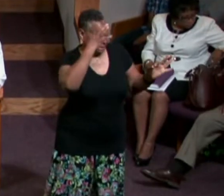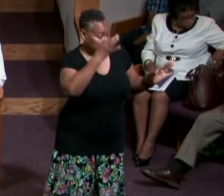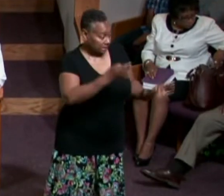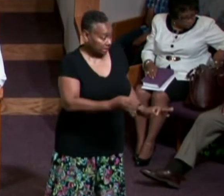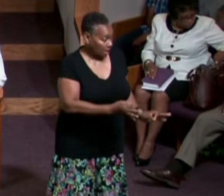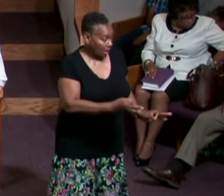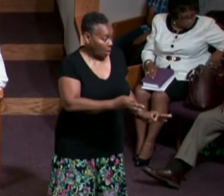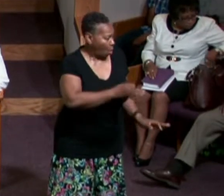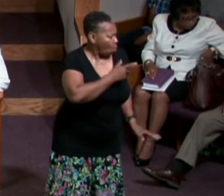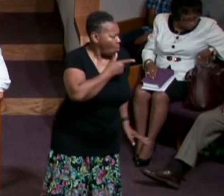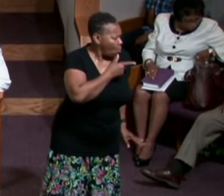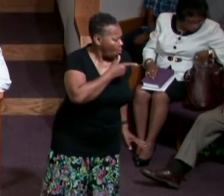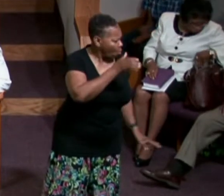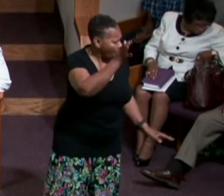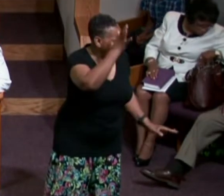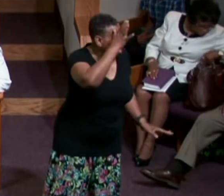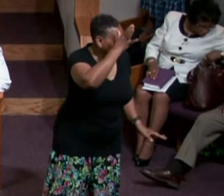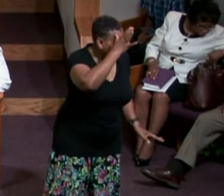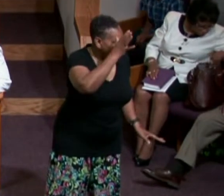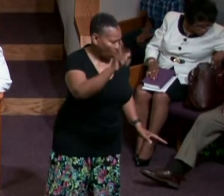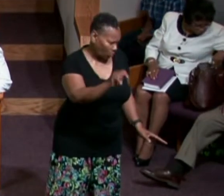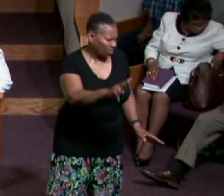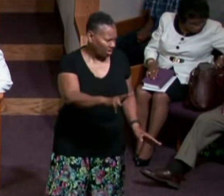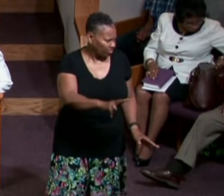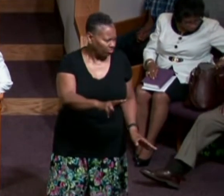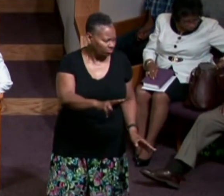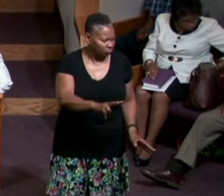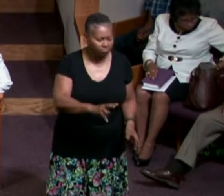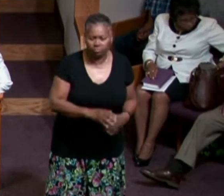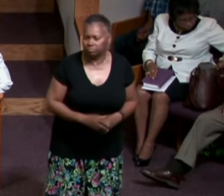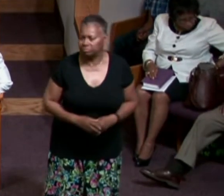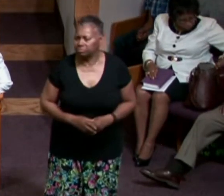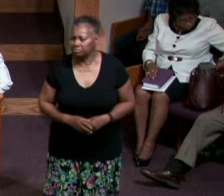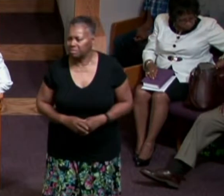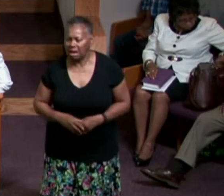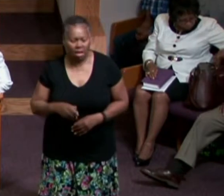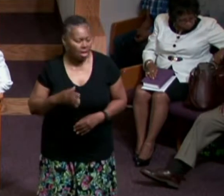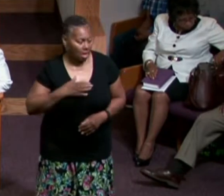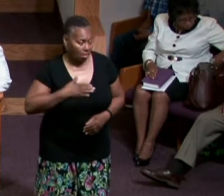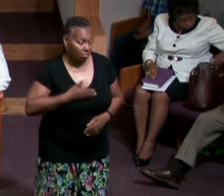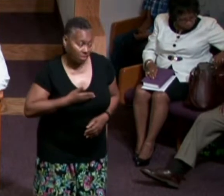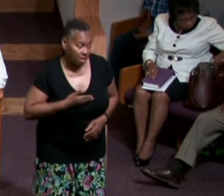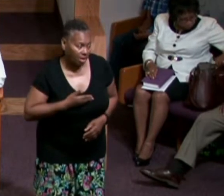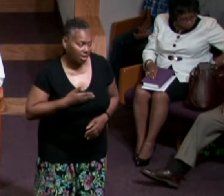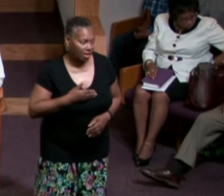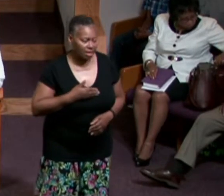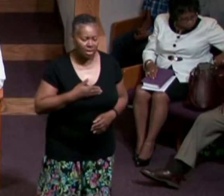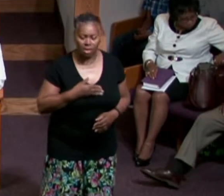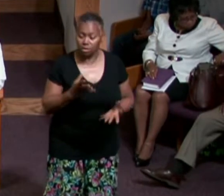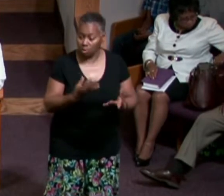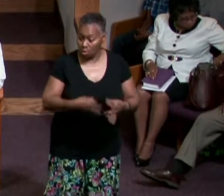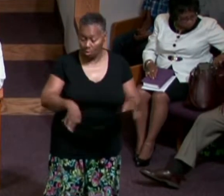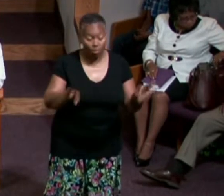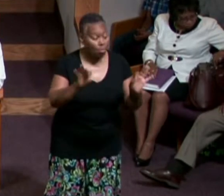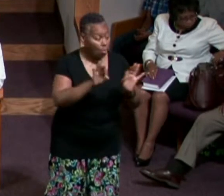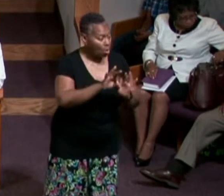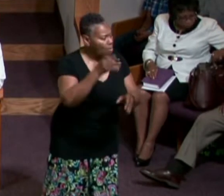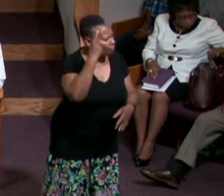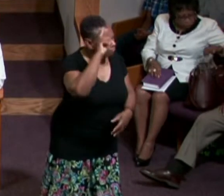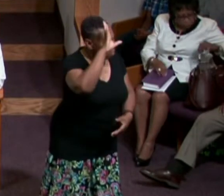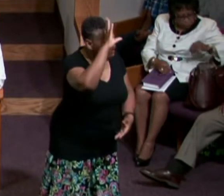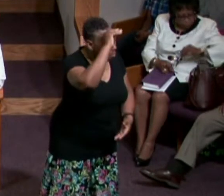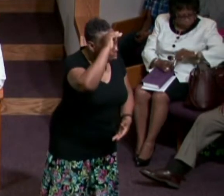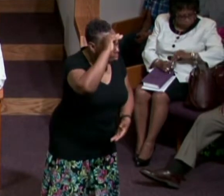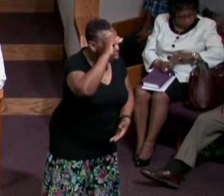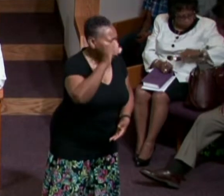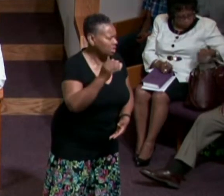paternity dominate the television world. I must admit that it is extremely important for boys and men to